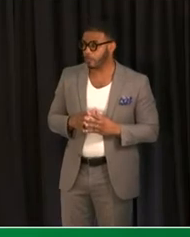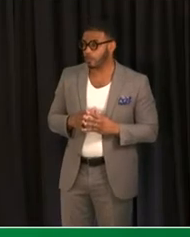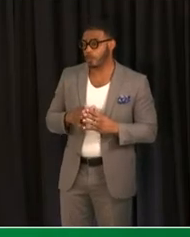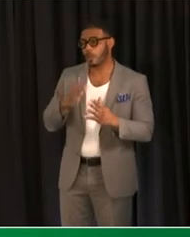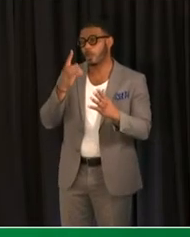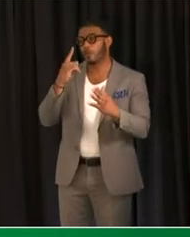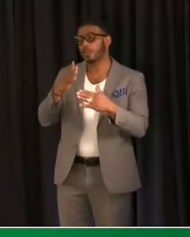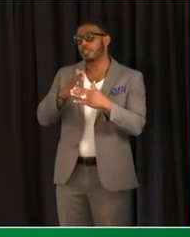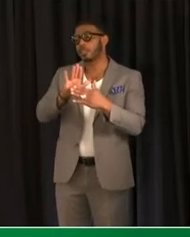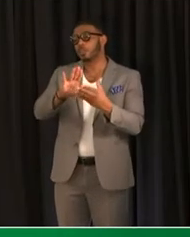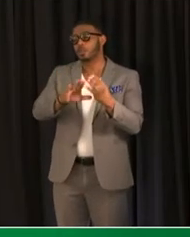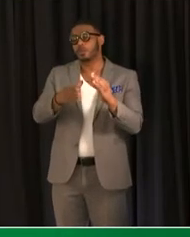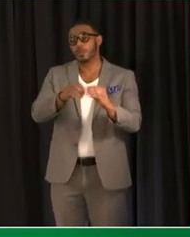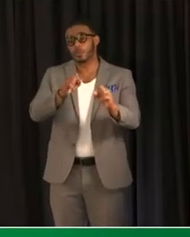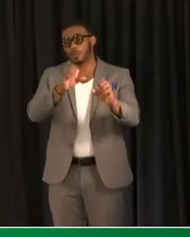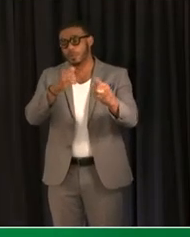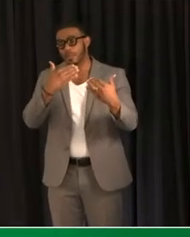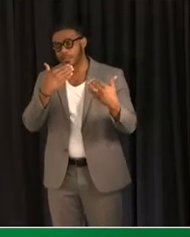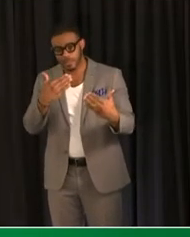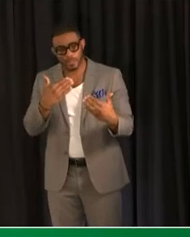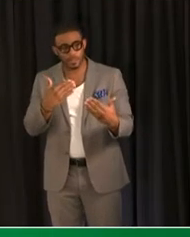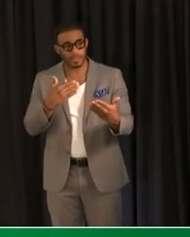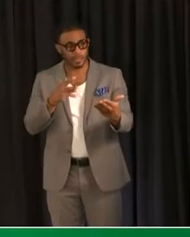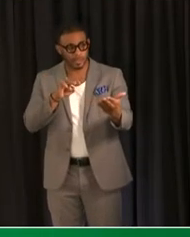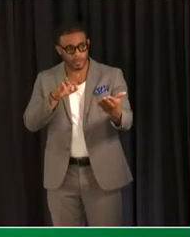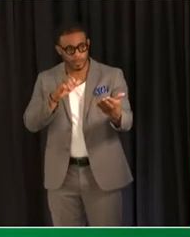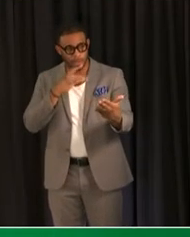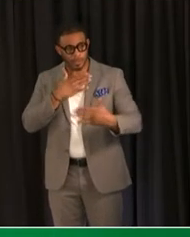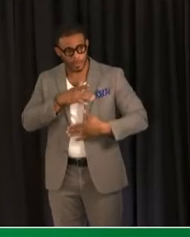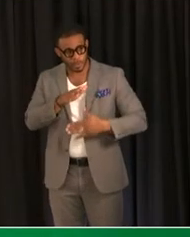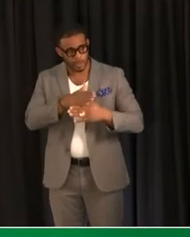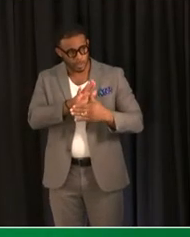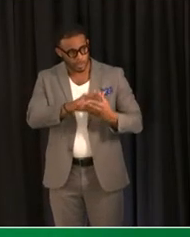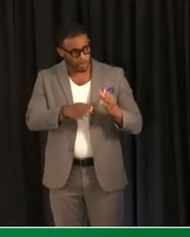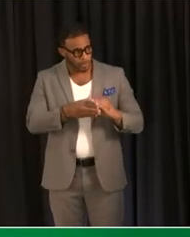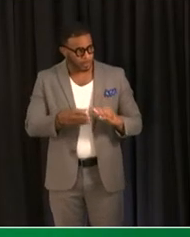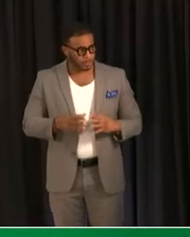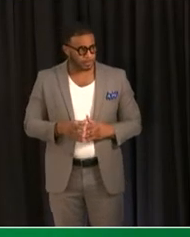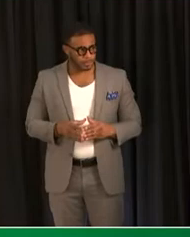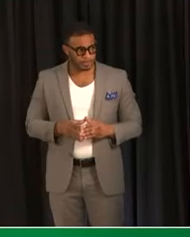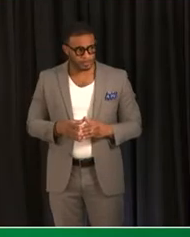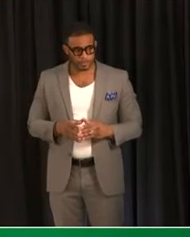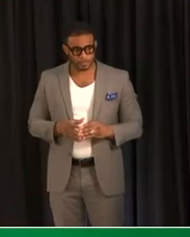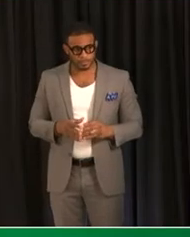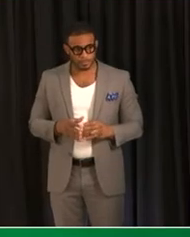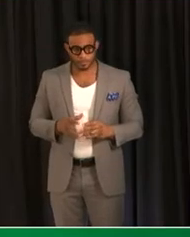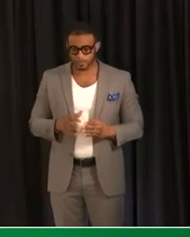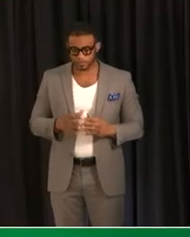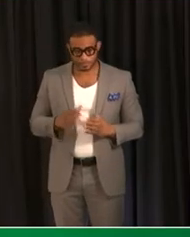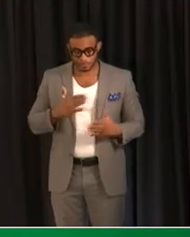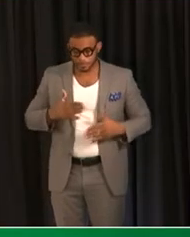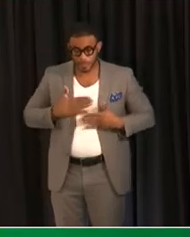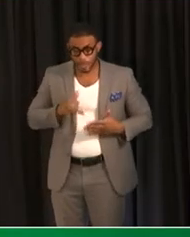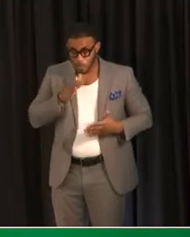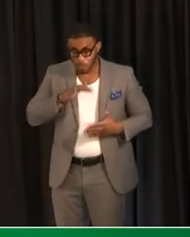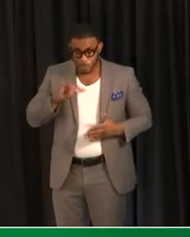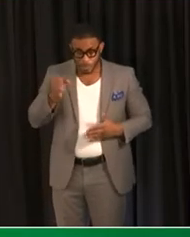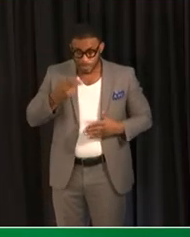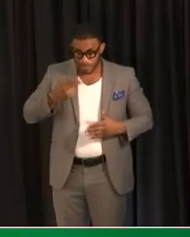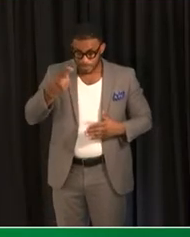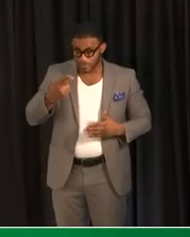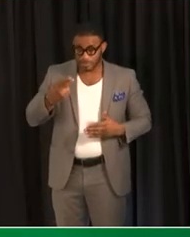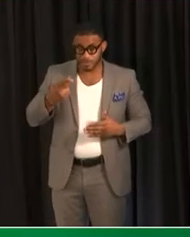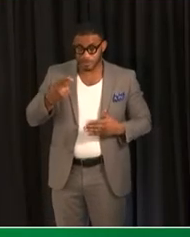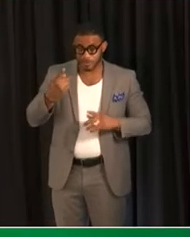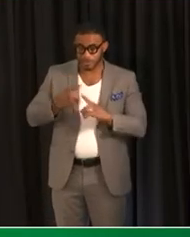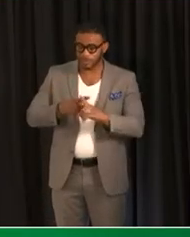you for sharing your story. Miriam, I really appreciate you sharing your story. I am just happy Women's